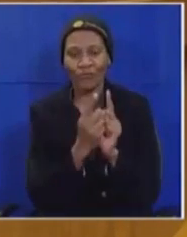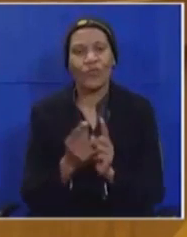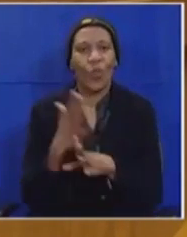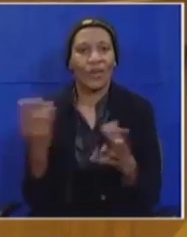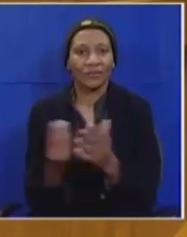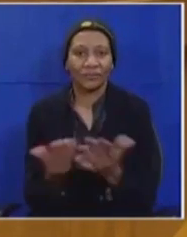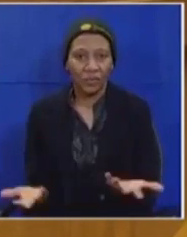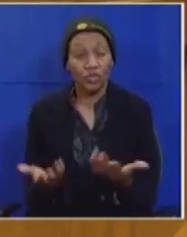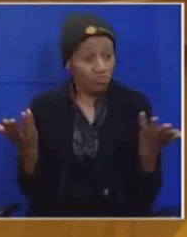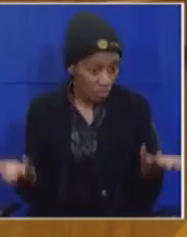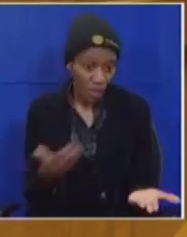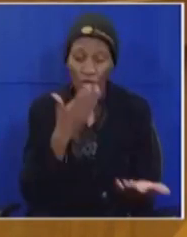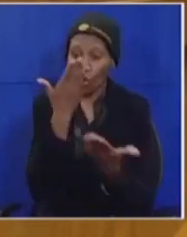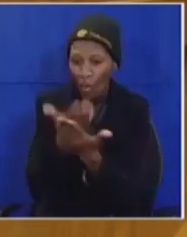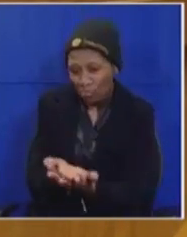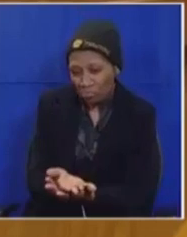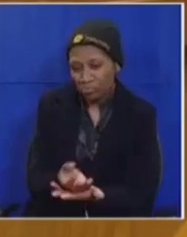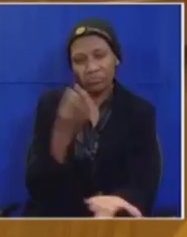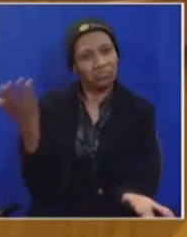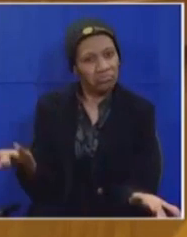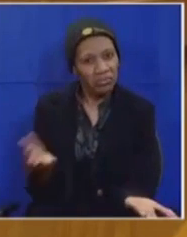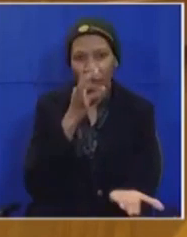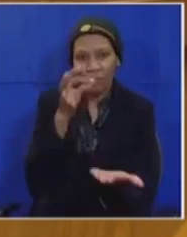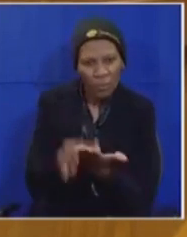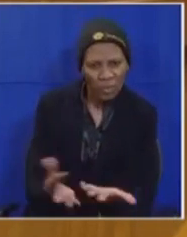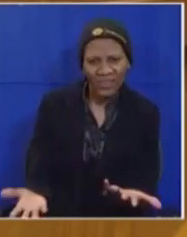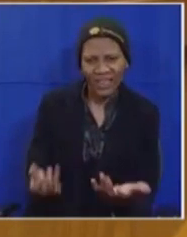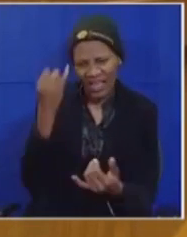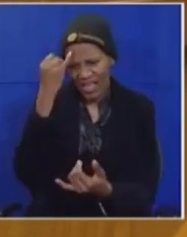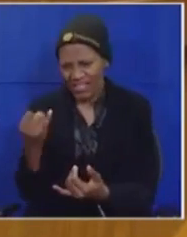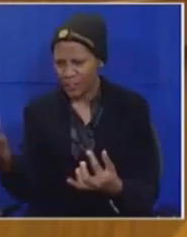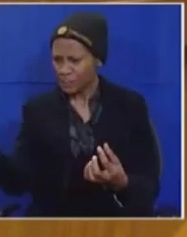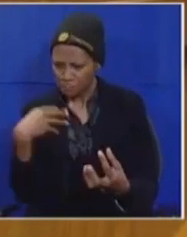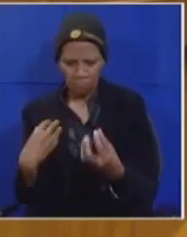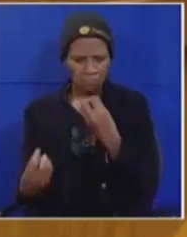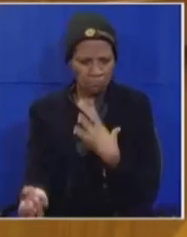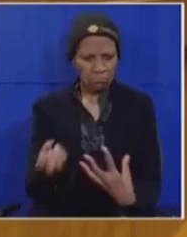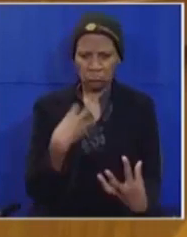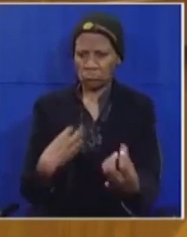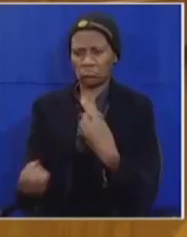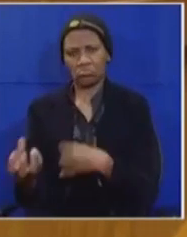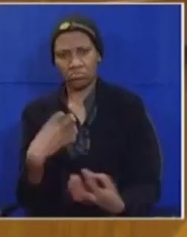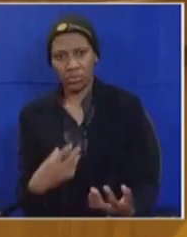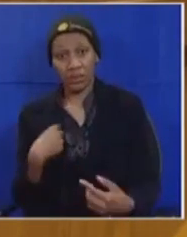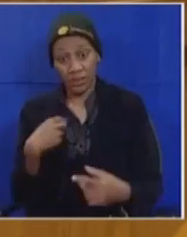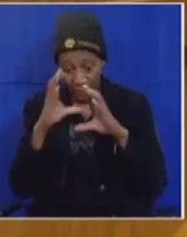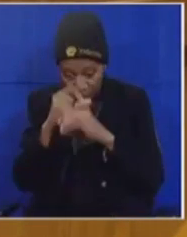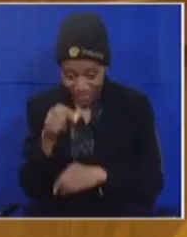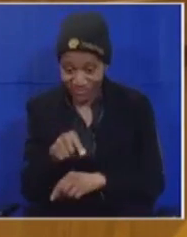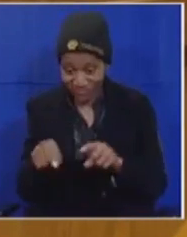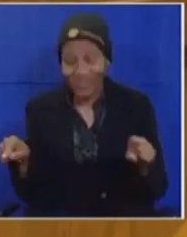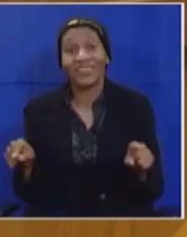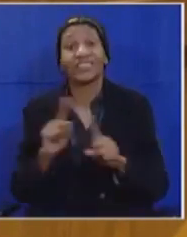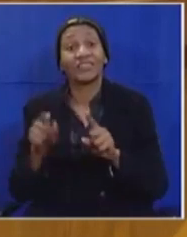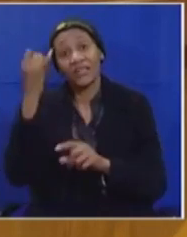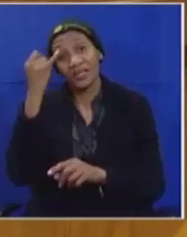solutions and options are being opted for, and those are what we should now be focusing attention on. It